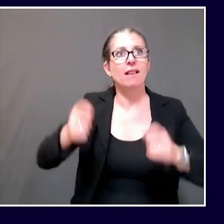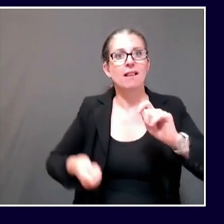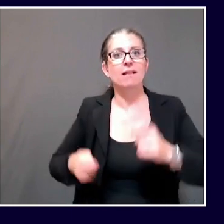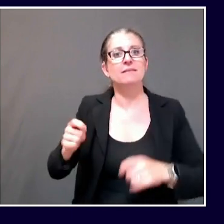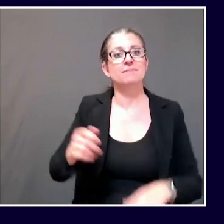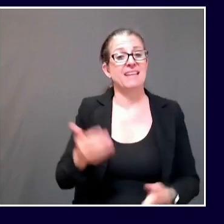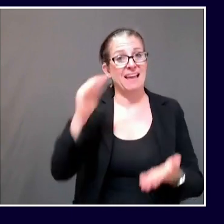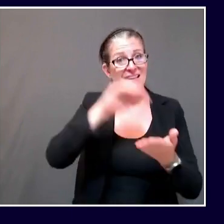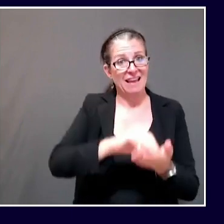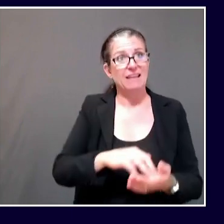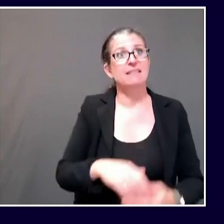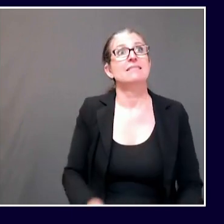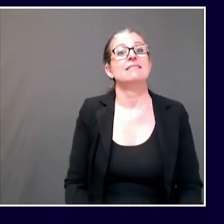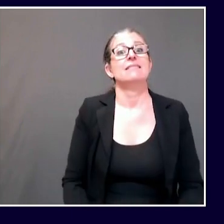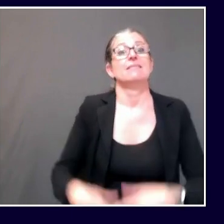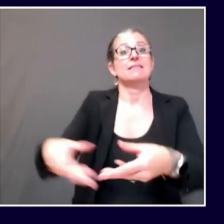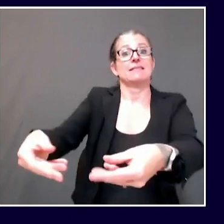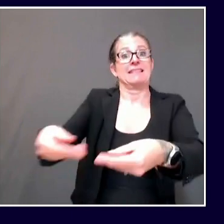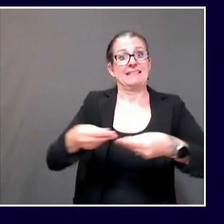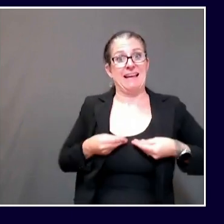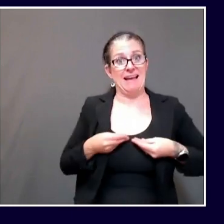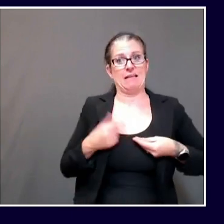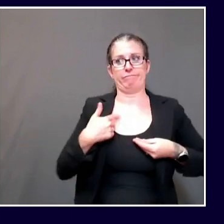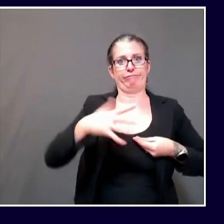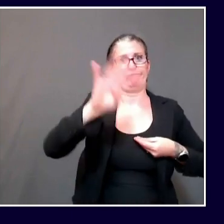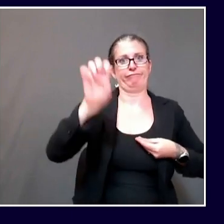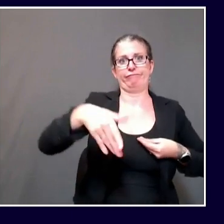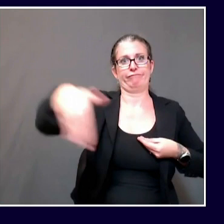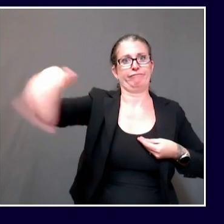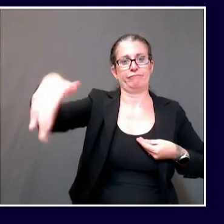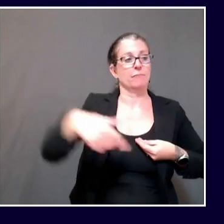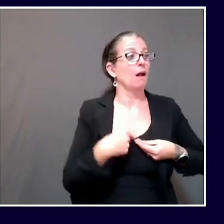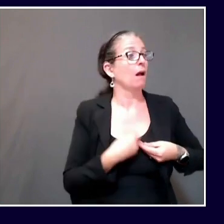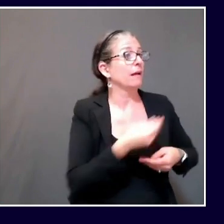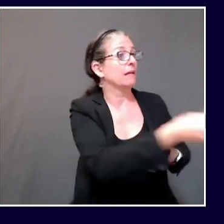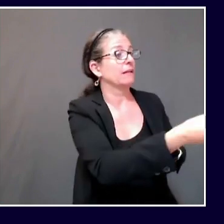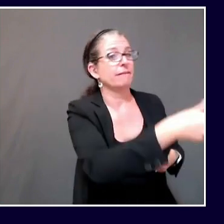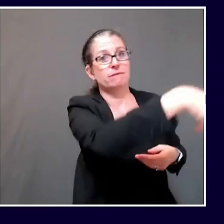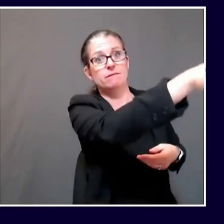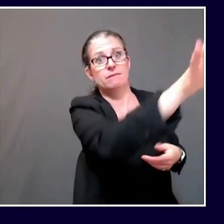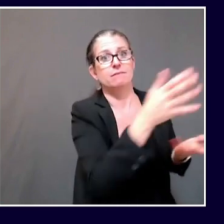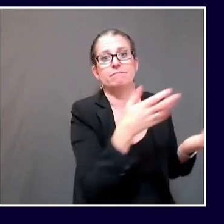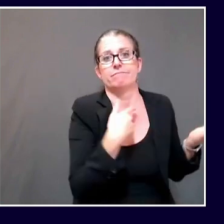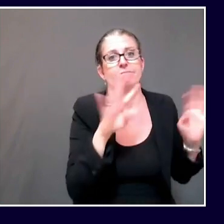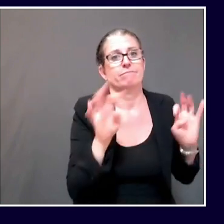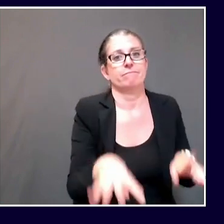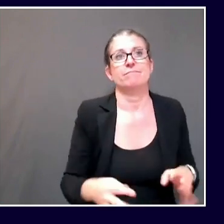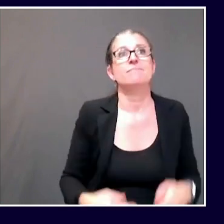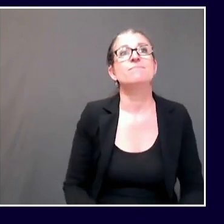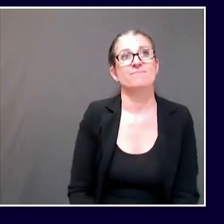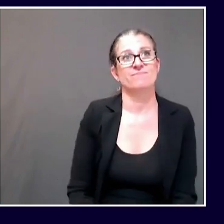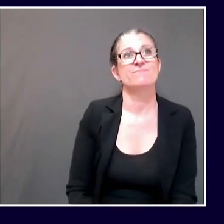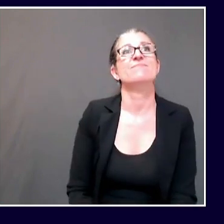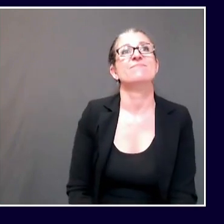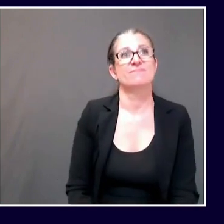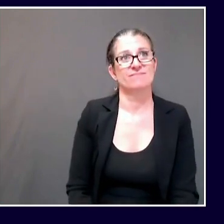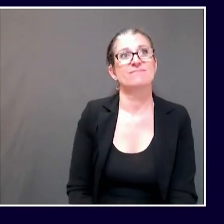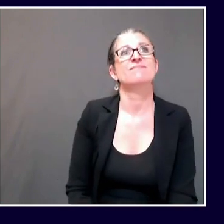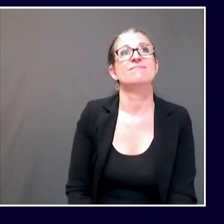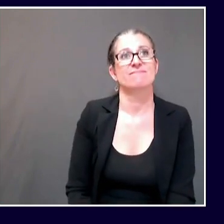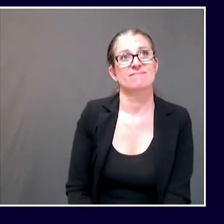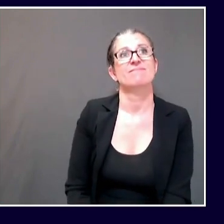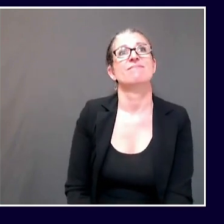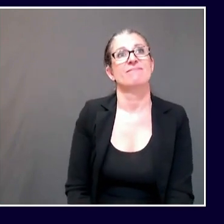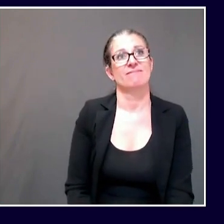CDC lab, that's what our turnaround time is. Now, you ask about the epidemiological value of results that come back 5